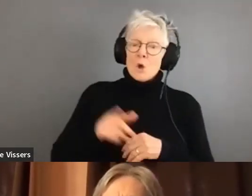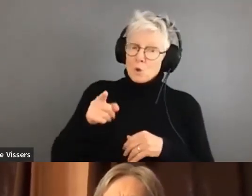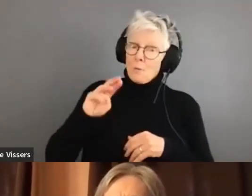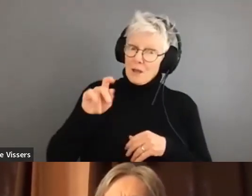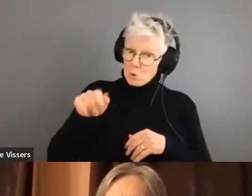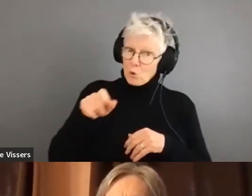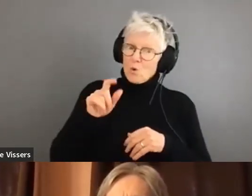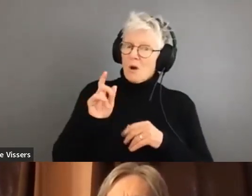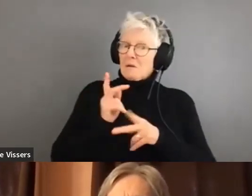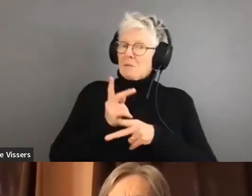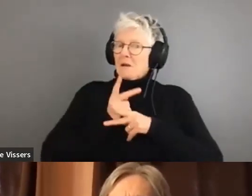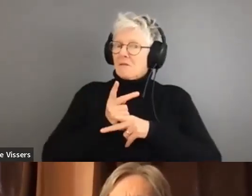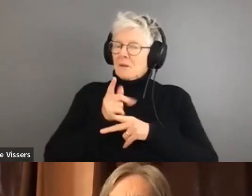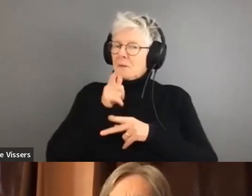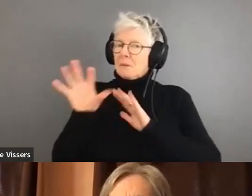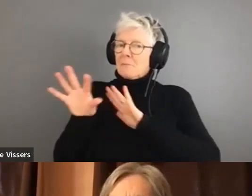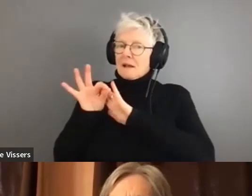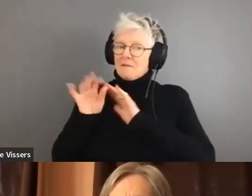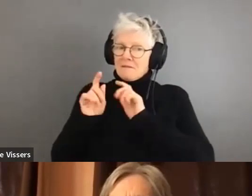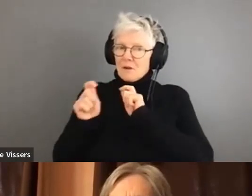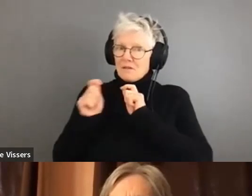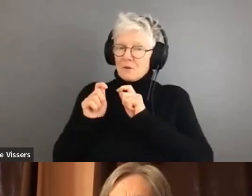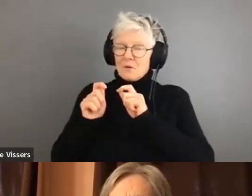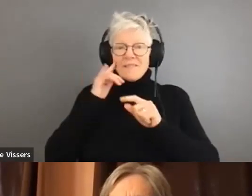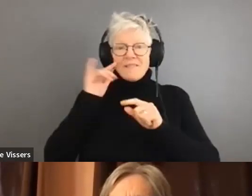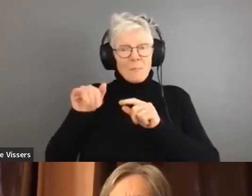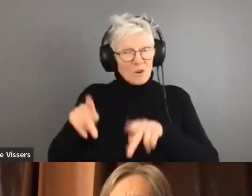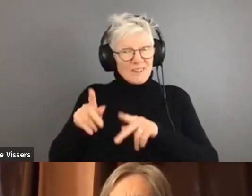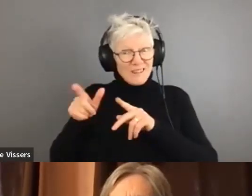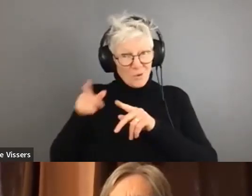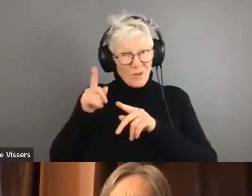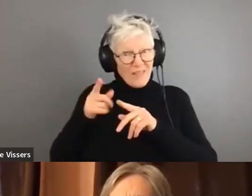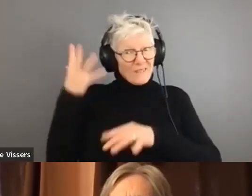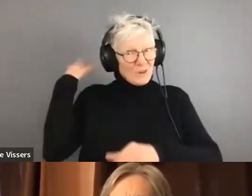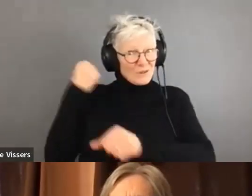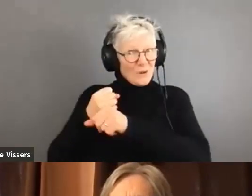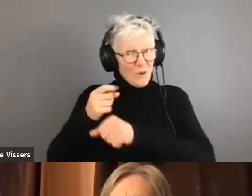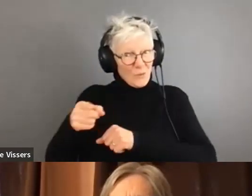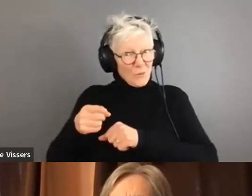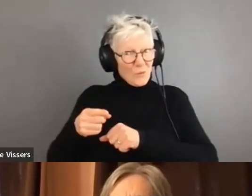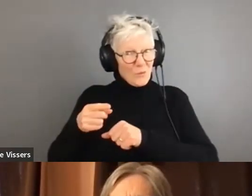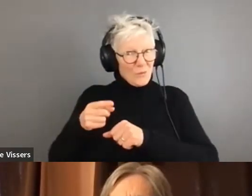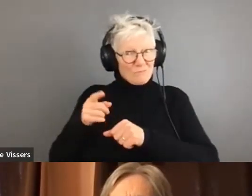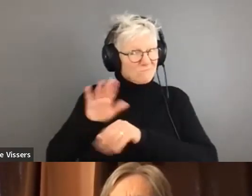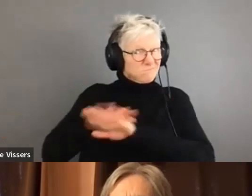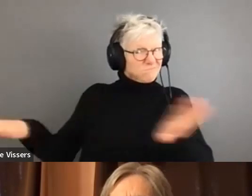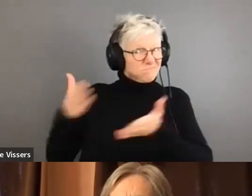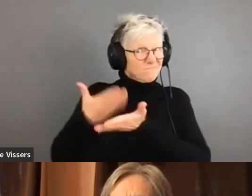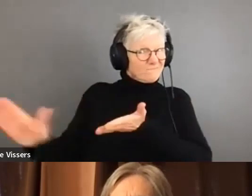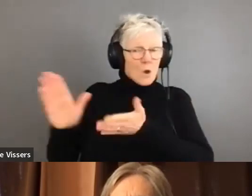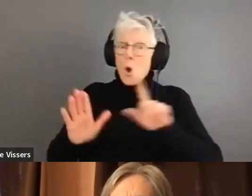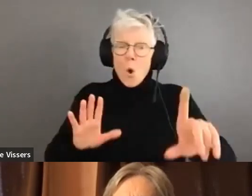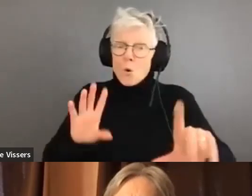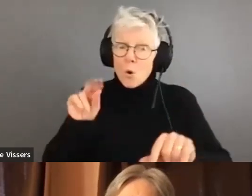had that same person from years ago, I don't know. I'd still have them on. Might not. Oh, you would? I'd still have them on.